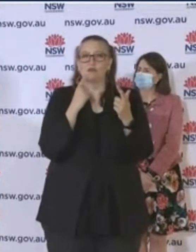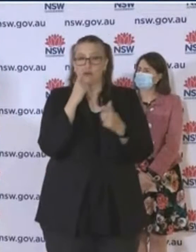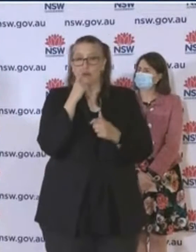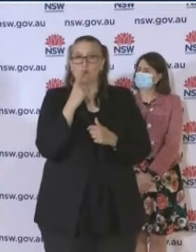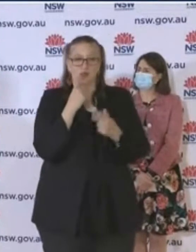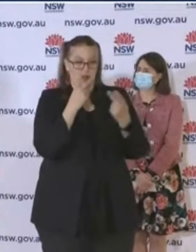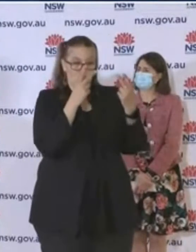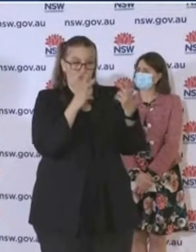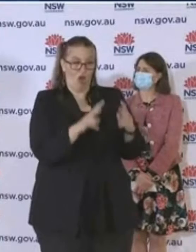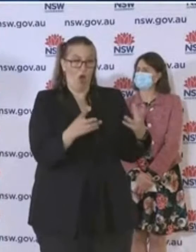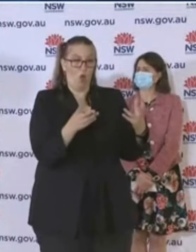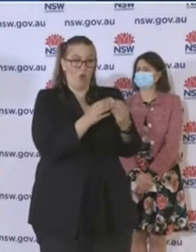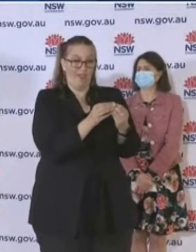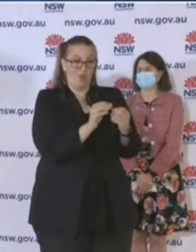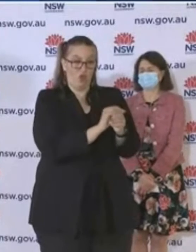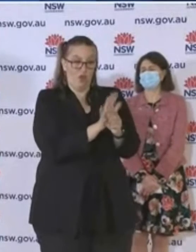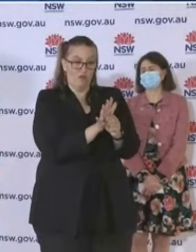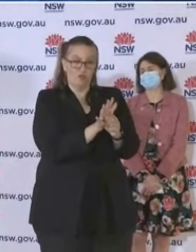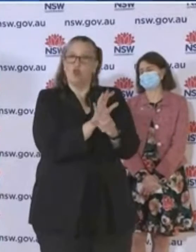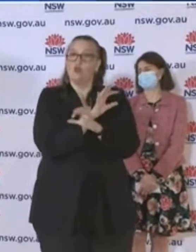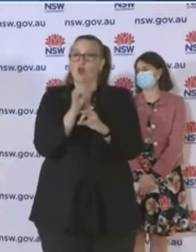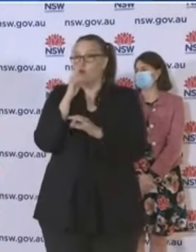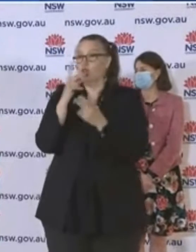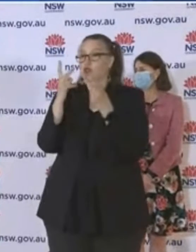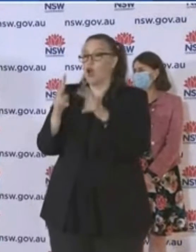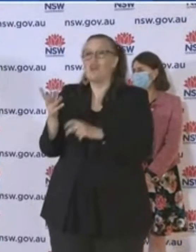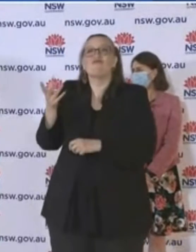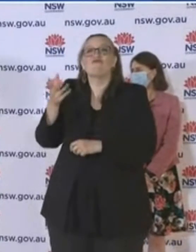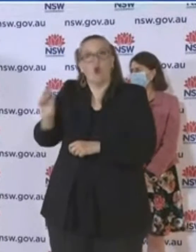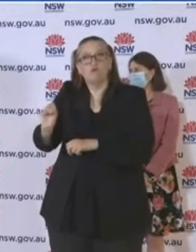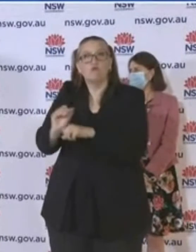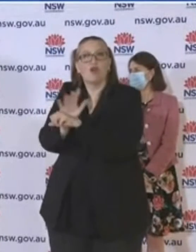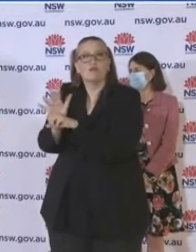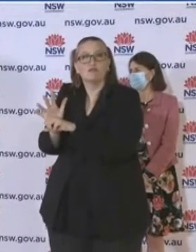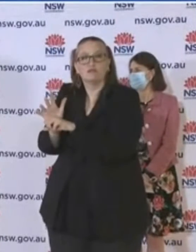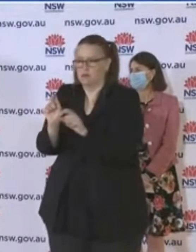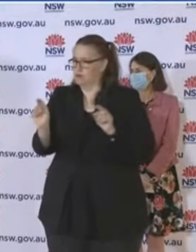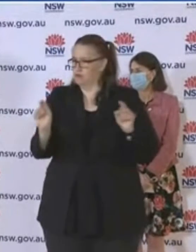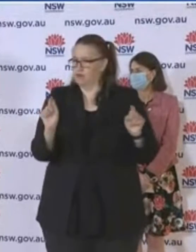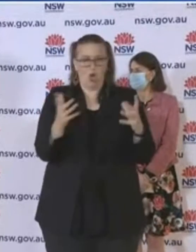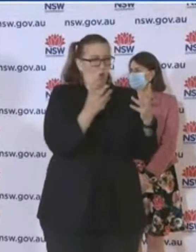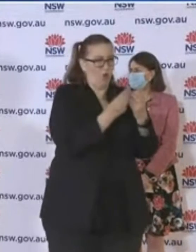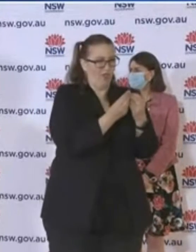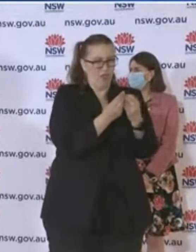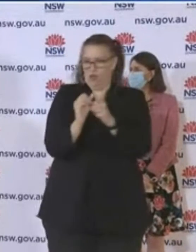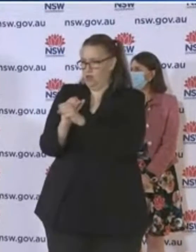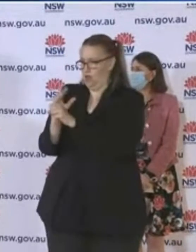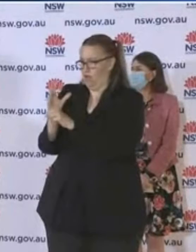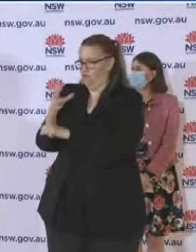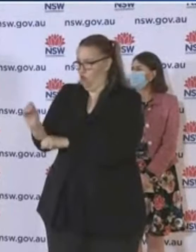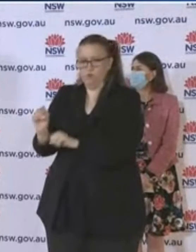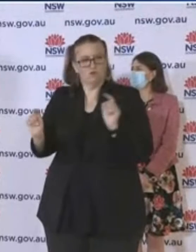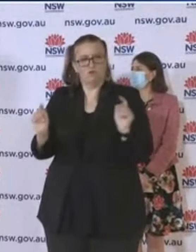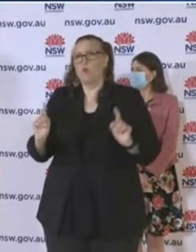COVID, not from it. Could you just explain why that is? It's often very difficult to know when a person has COVID and then they die, how